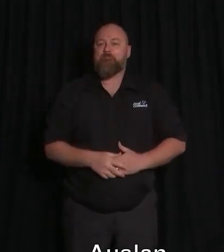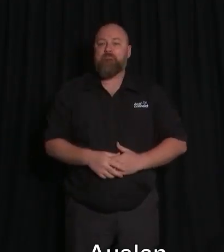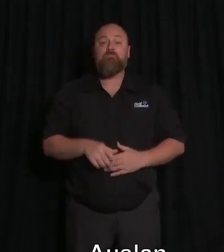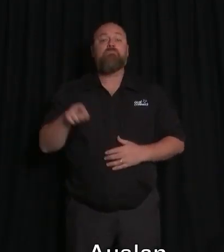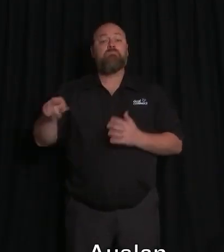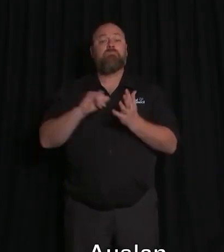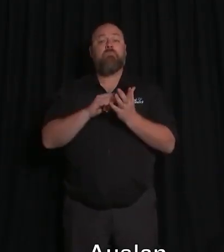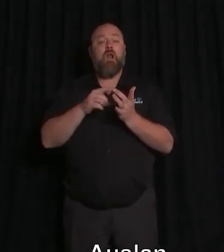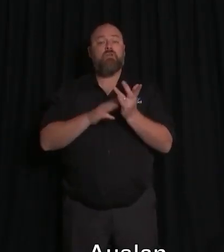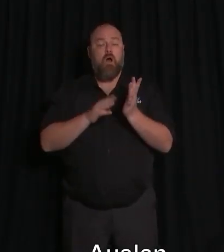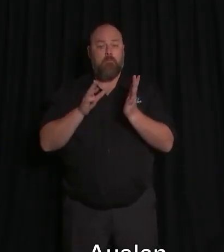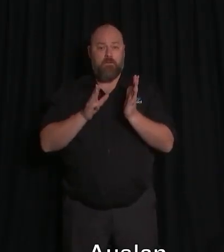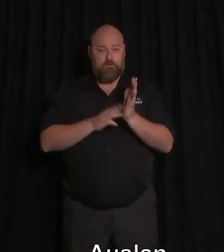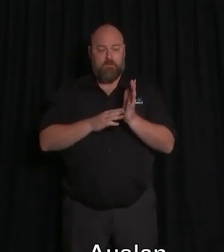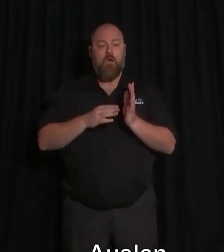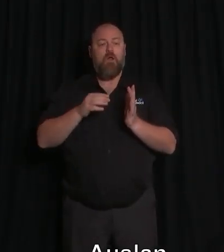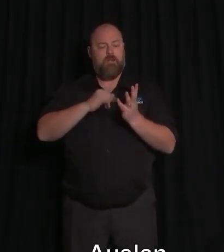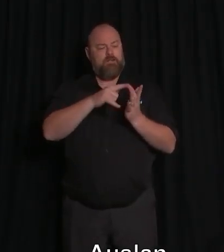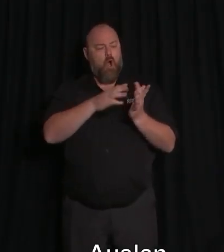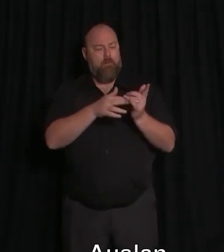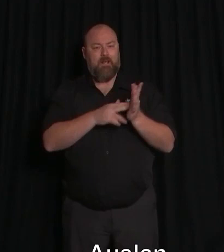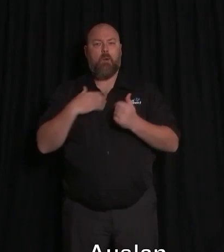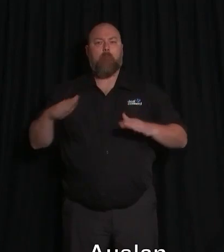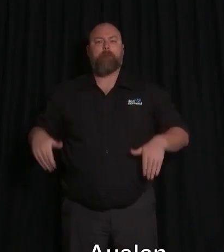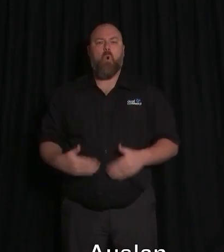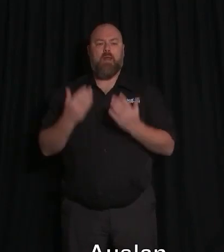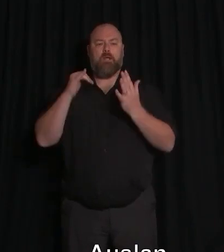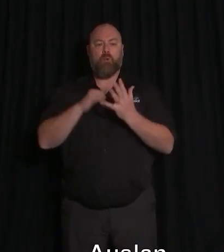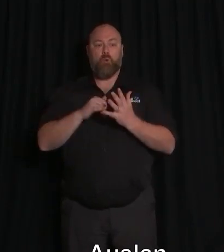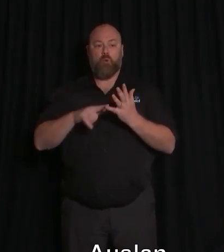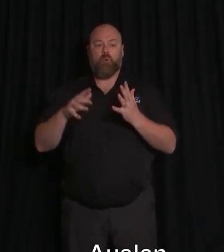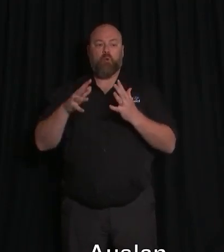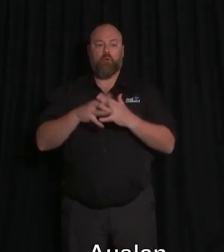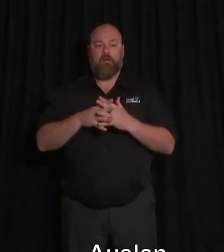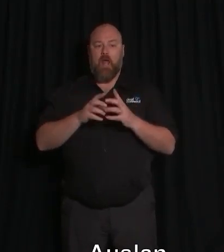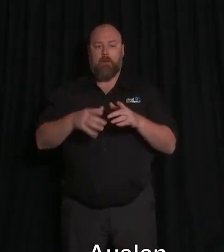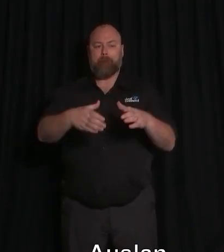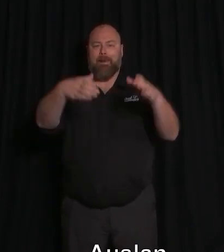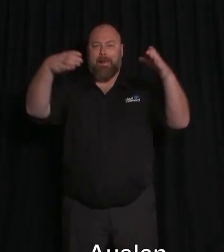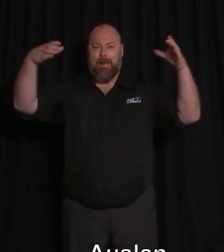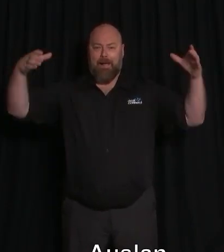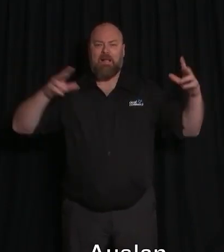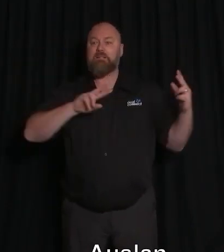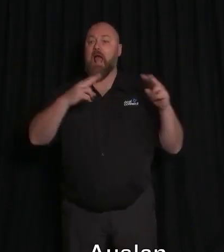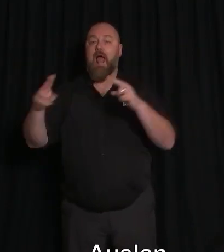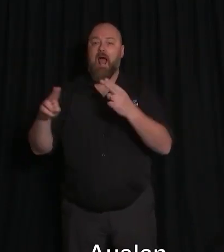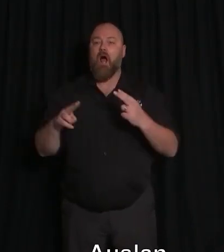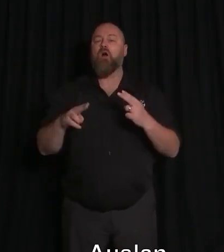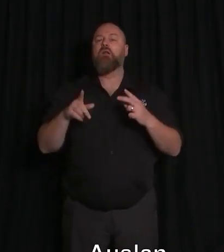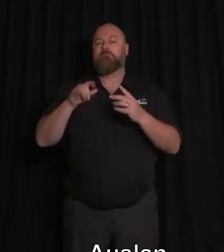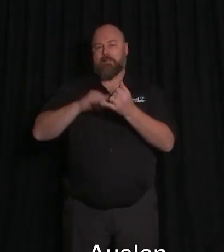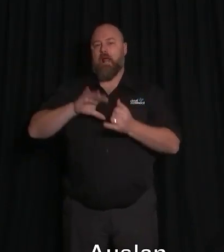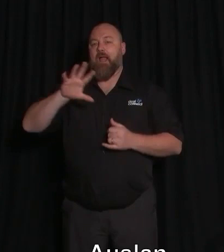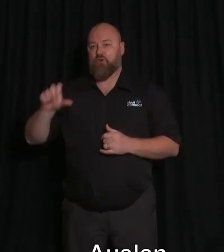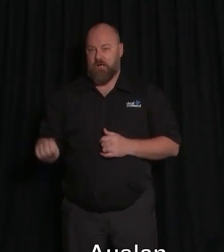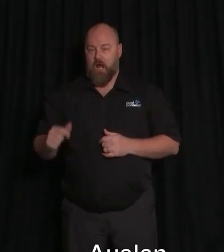Simon was born in Soweto, which is the huge township alongside Johannesburg, which is where I live now, and where the